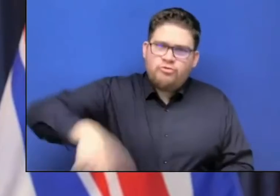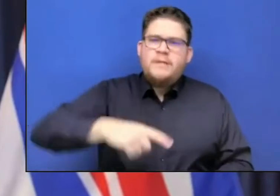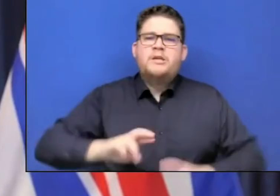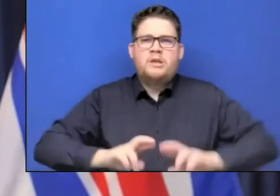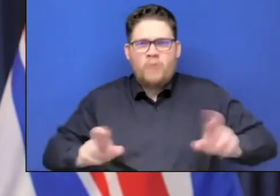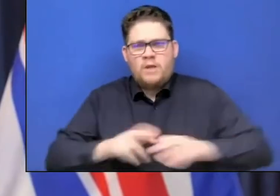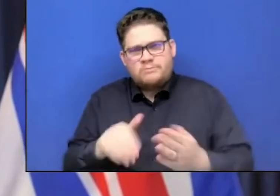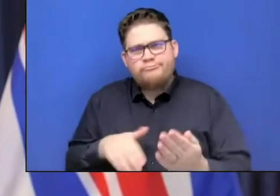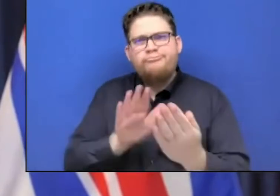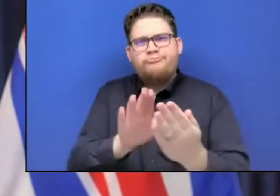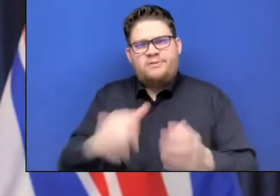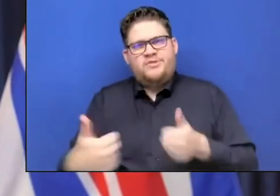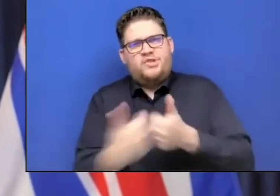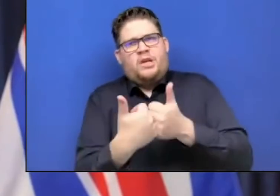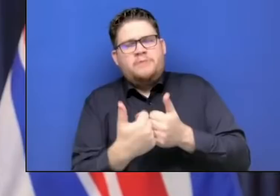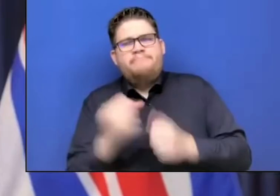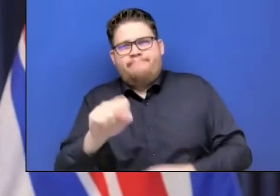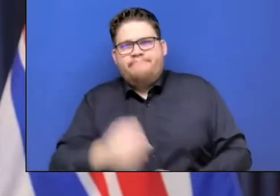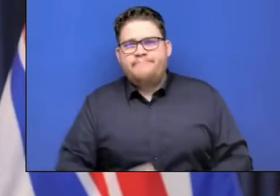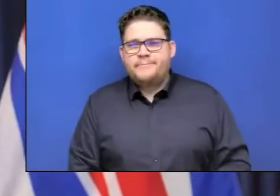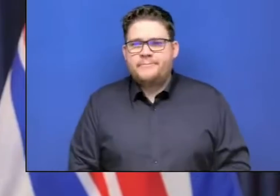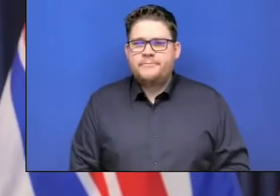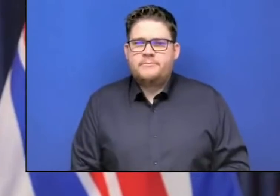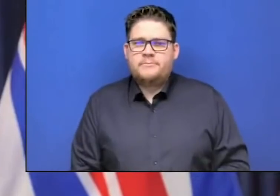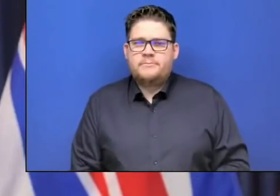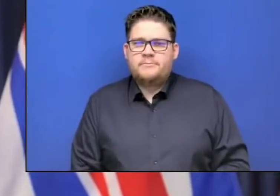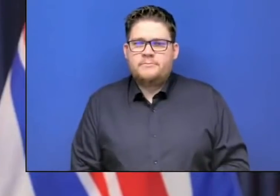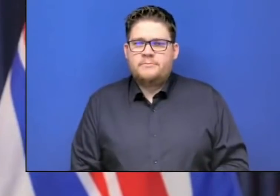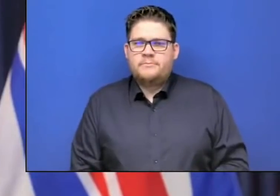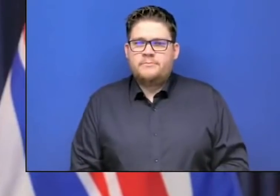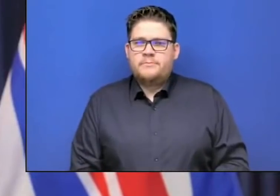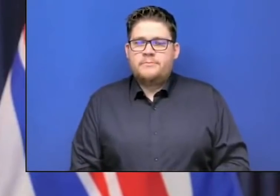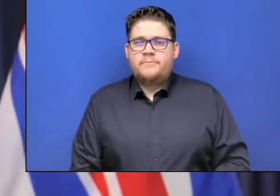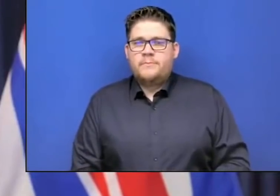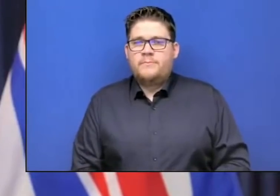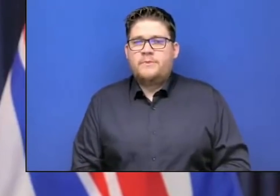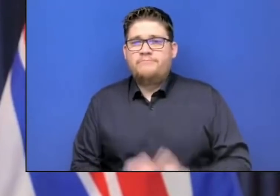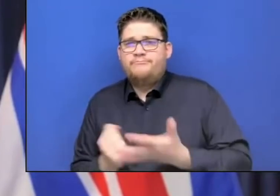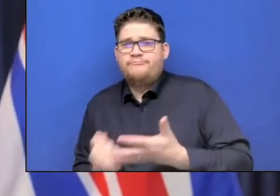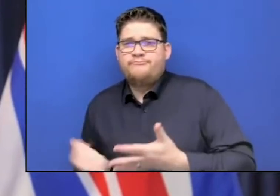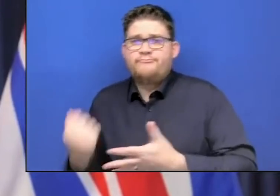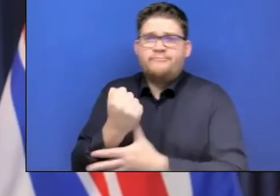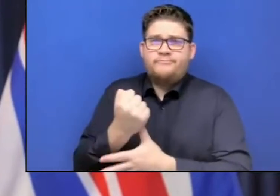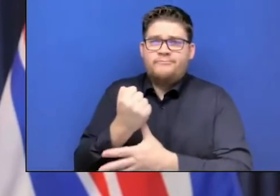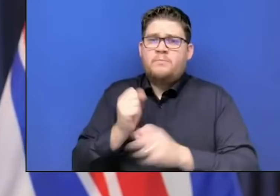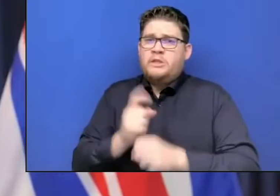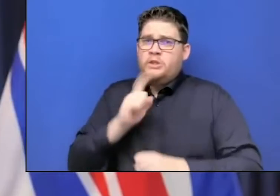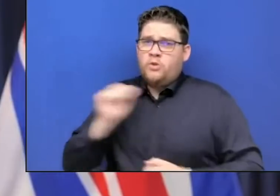Above all, we need to ensure that everyone has access to food, water, and essential